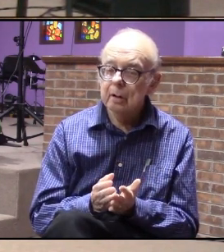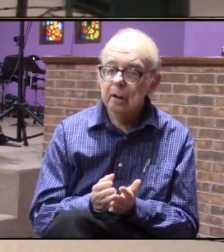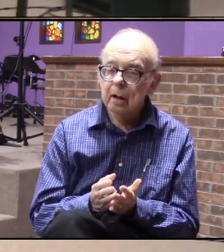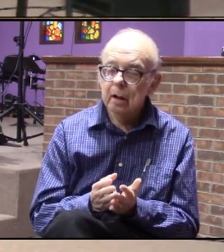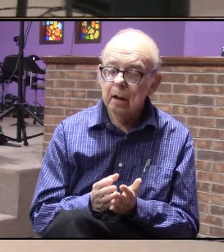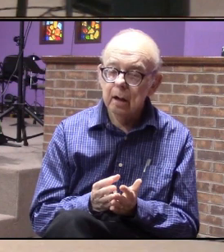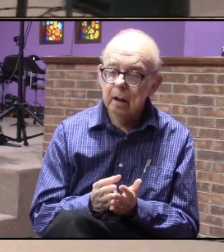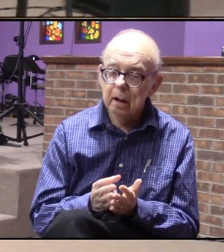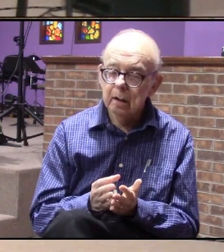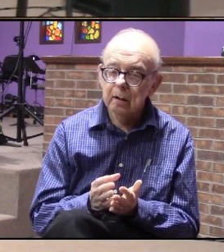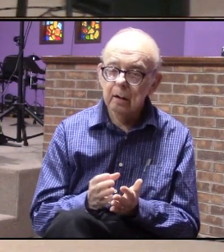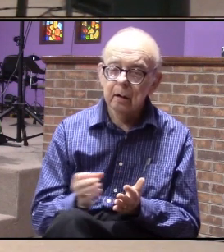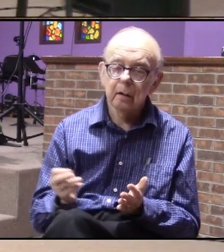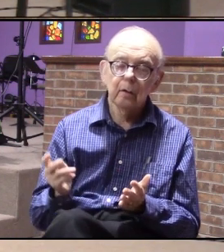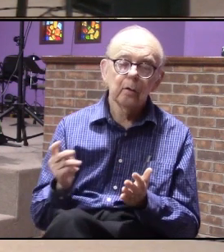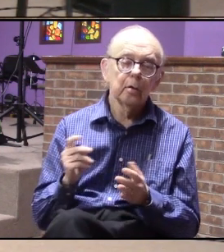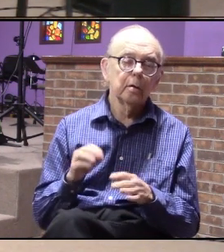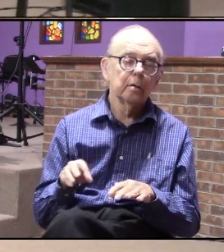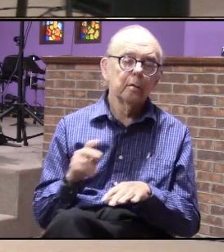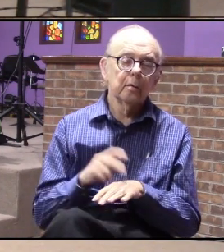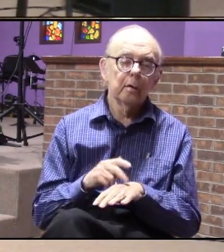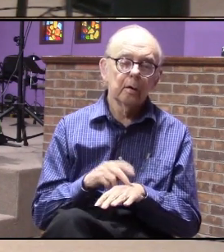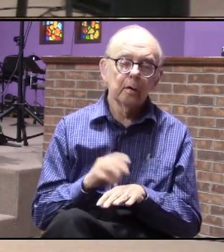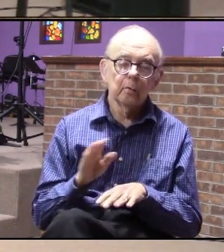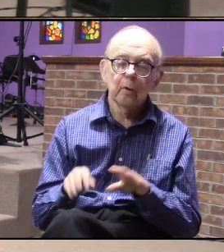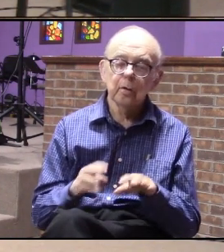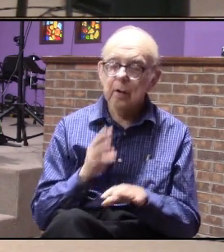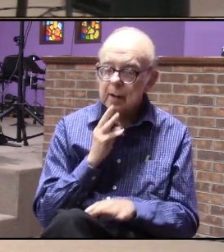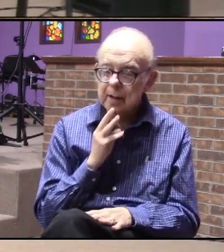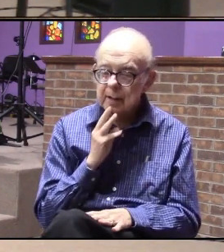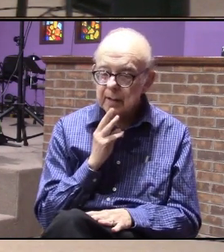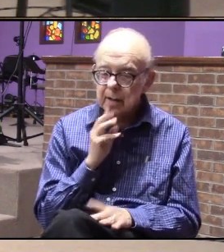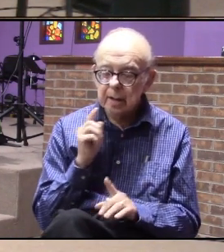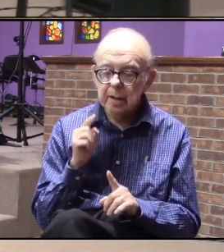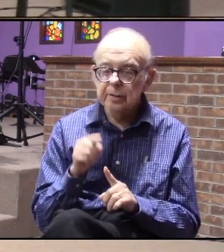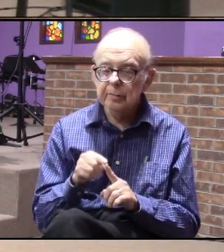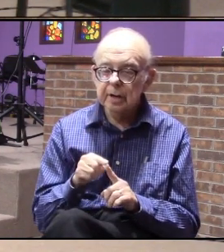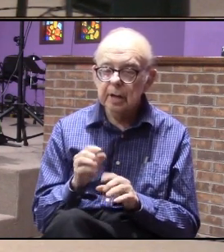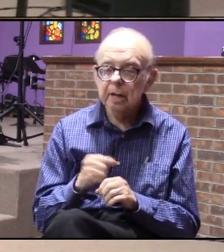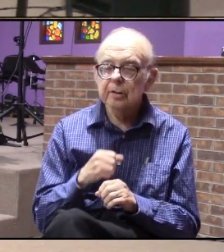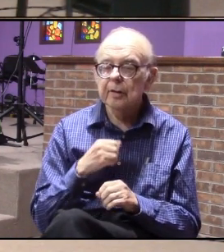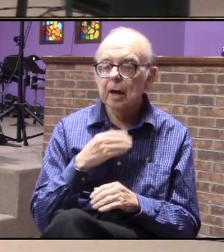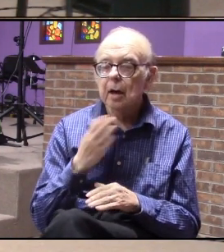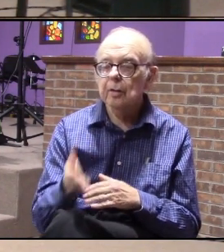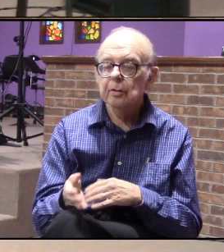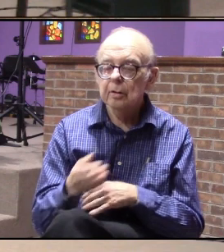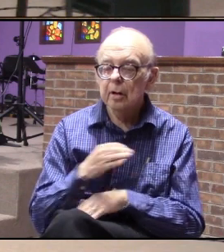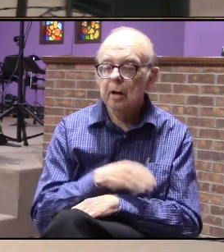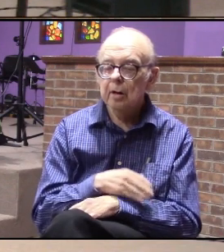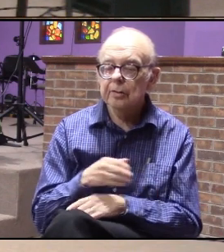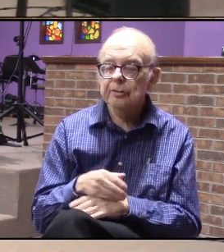Or did Peter walk on the water till they got to the other side?